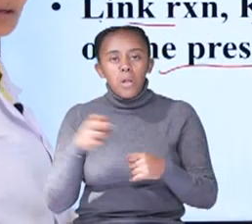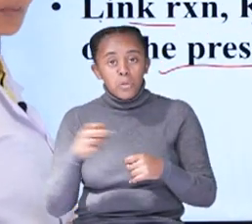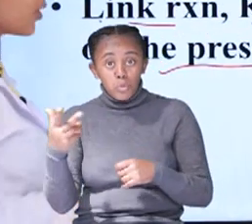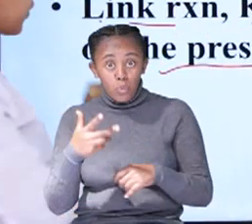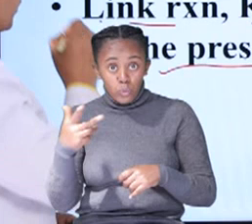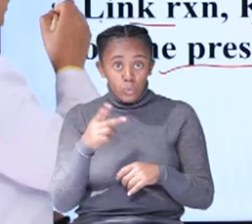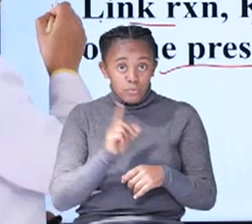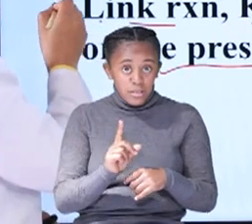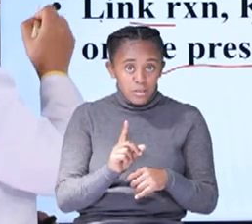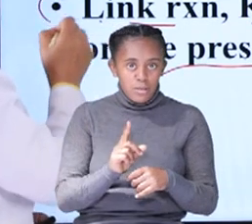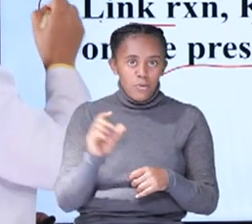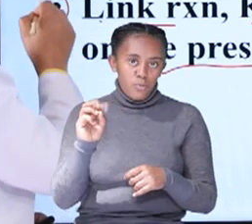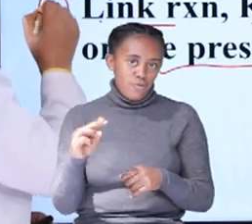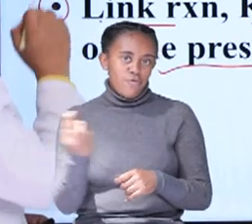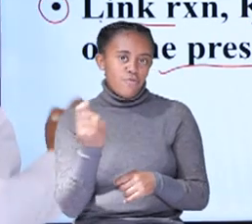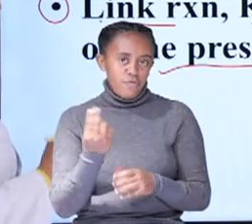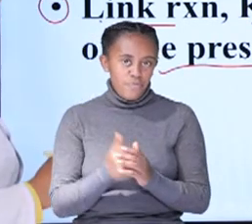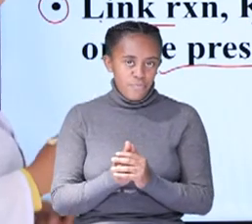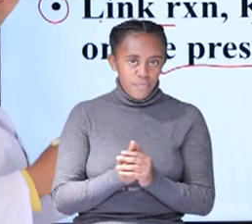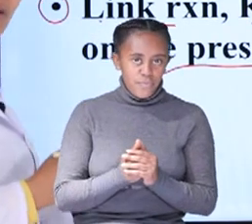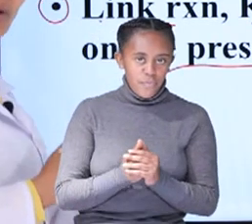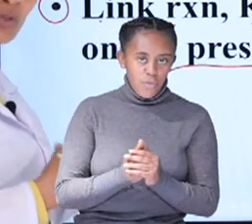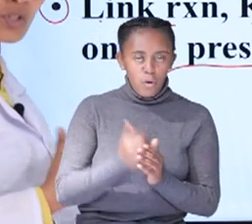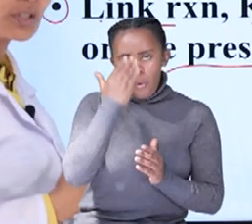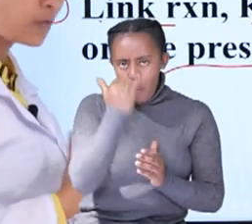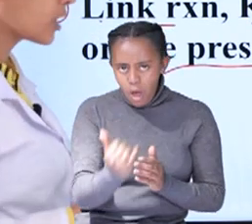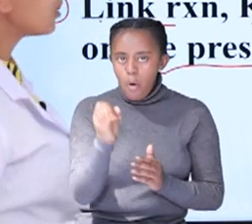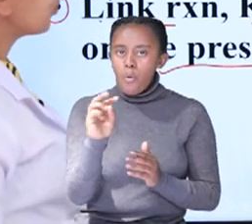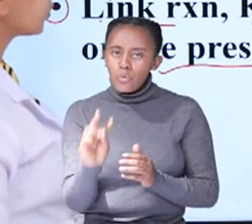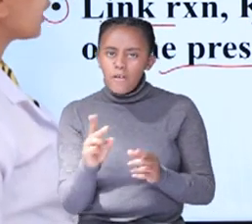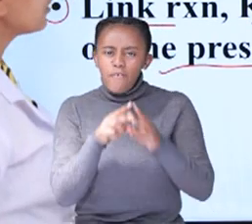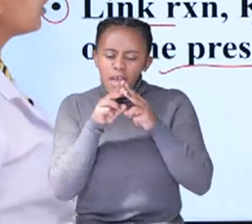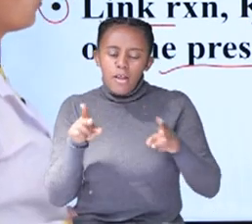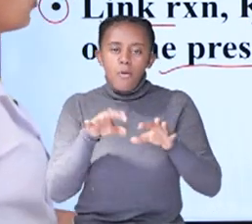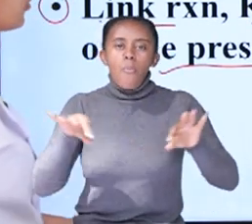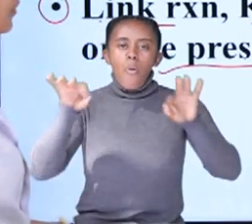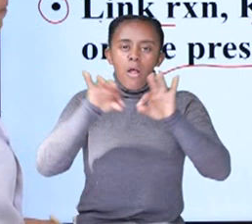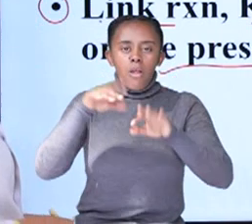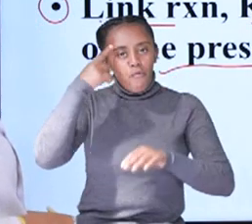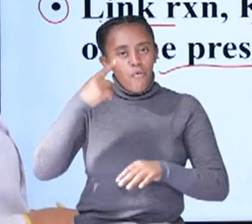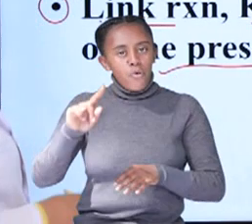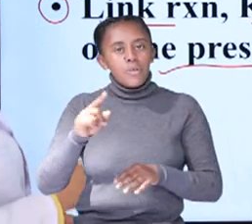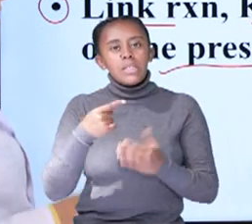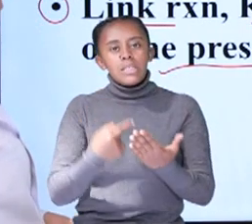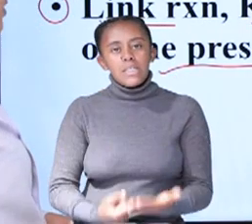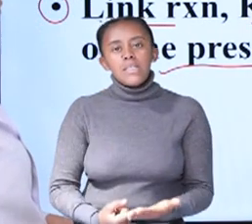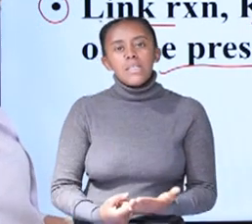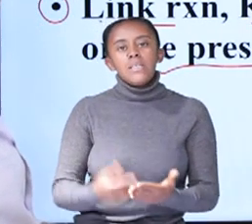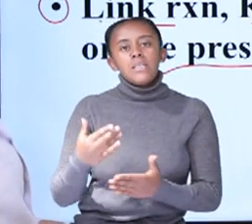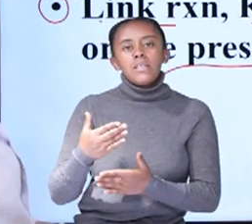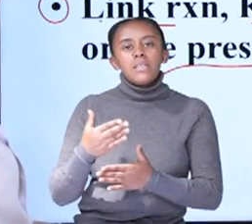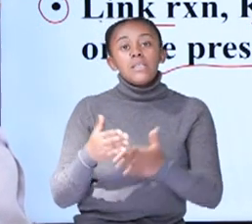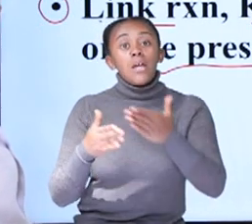transport system. We will see this one later on, why oxygen is very important for the